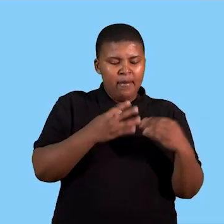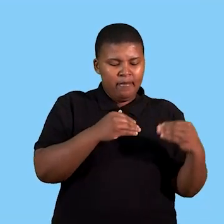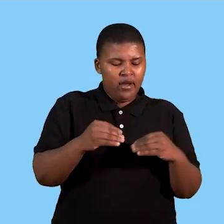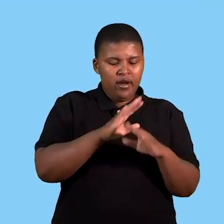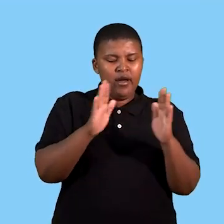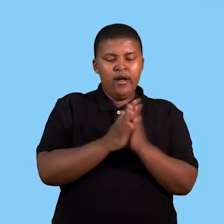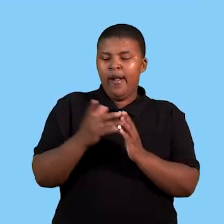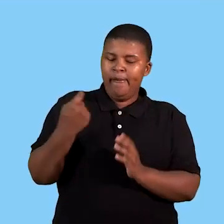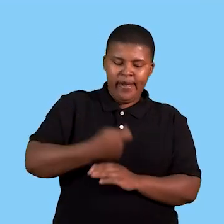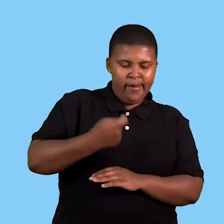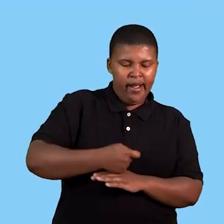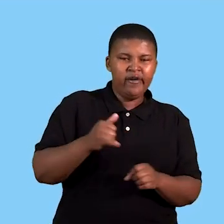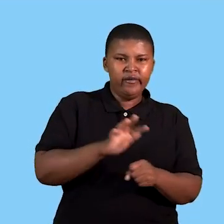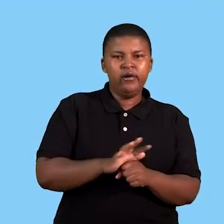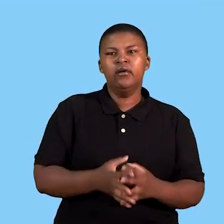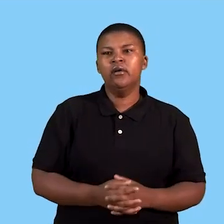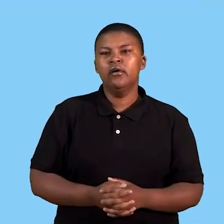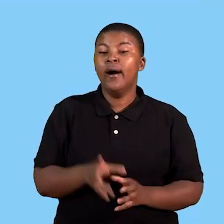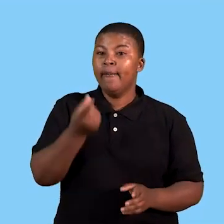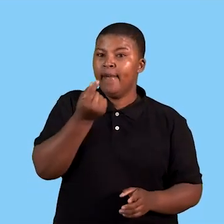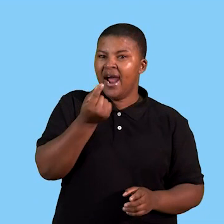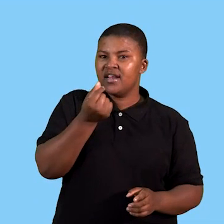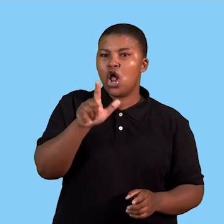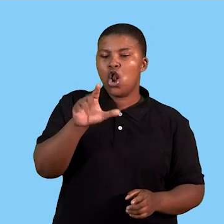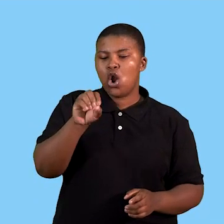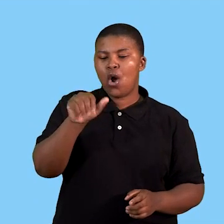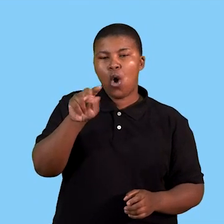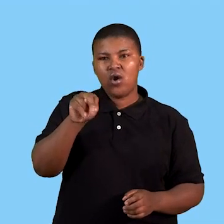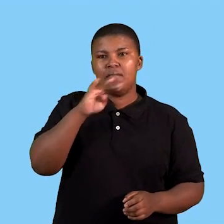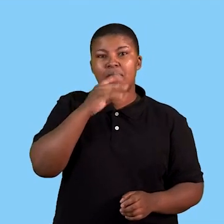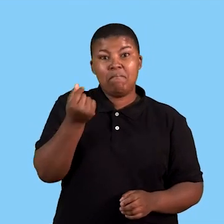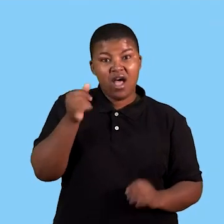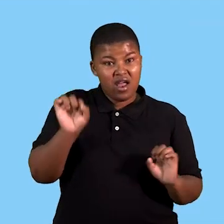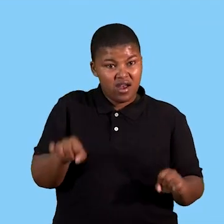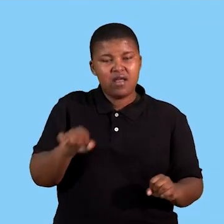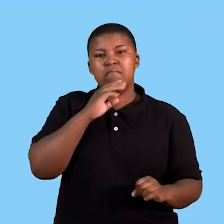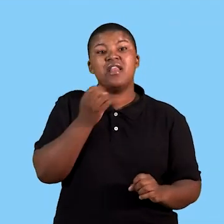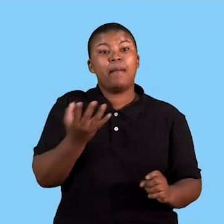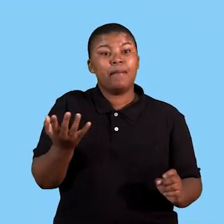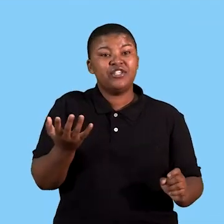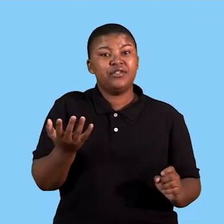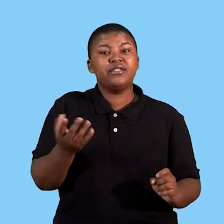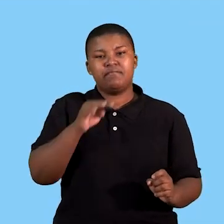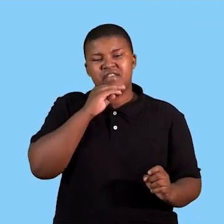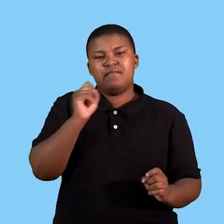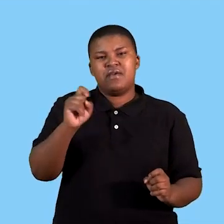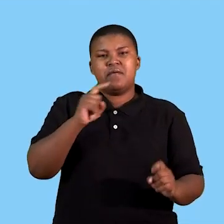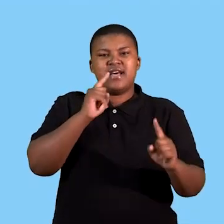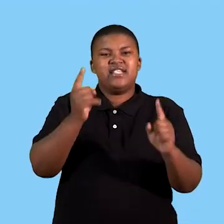business. So that loan is money or capital we need for our business. So this will then